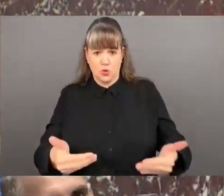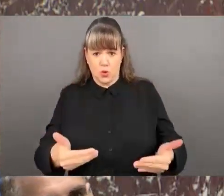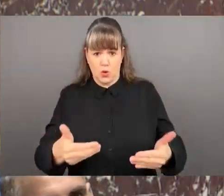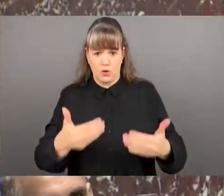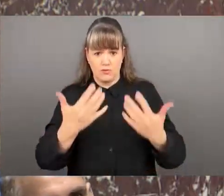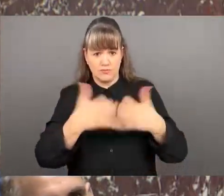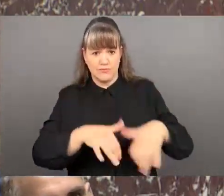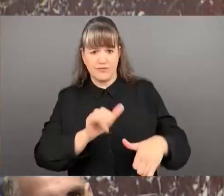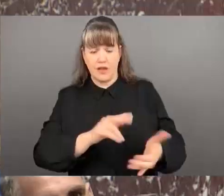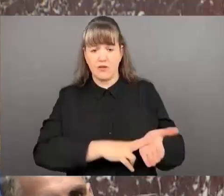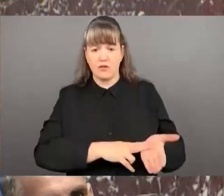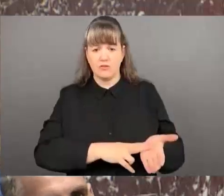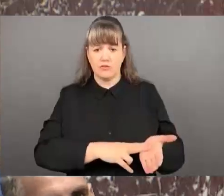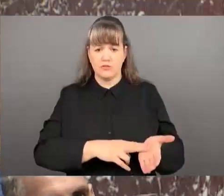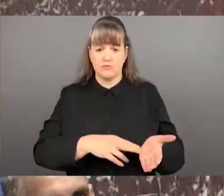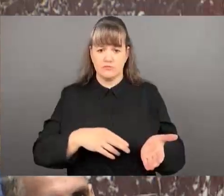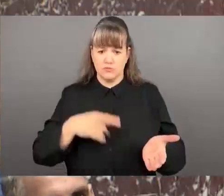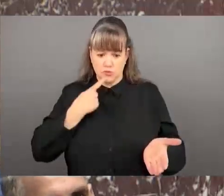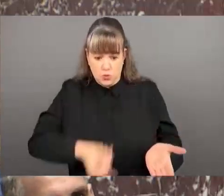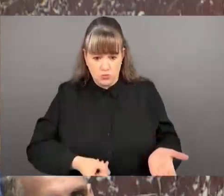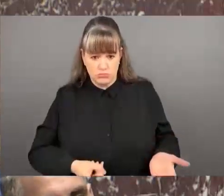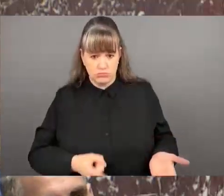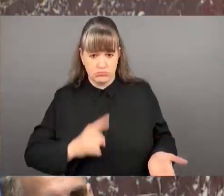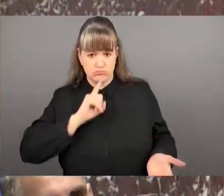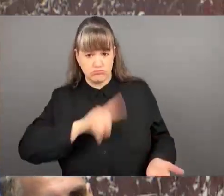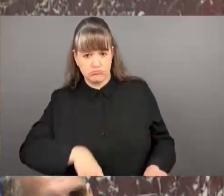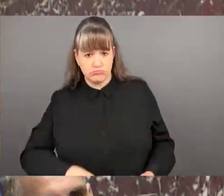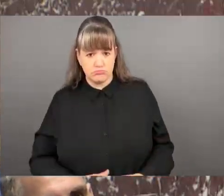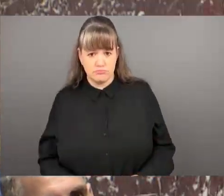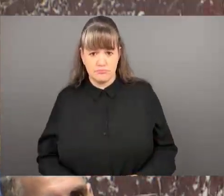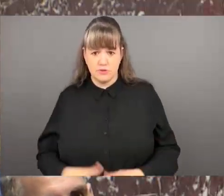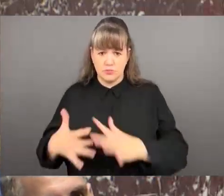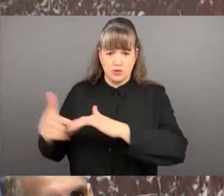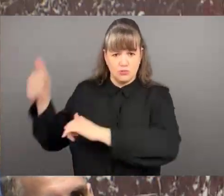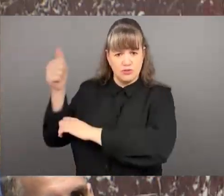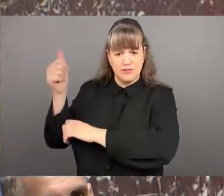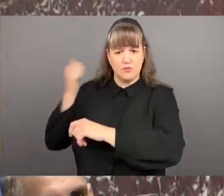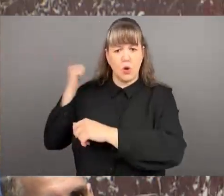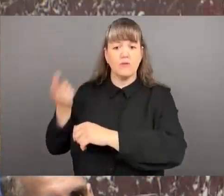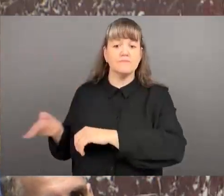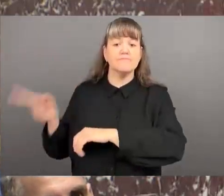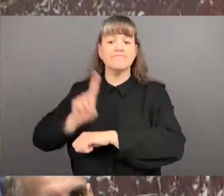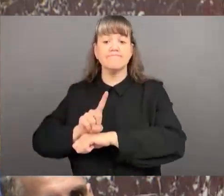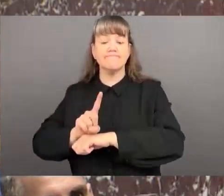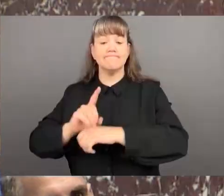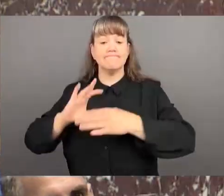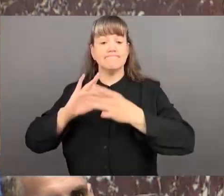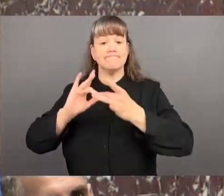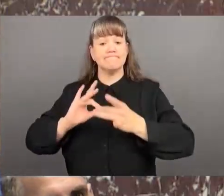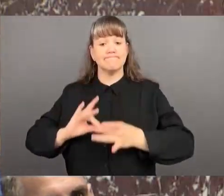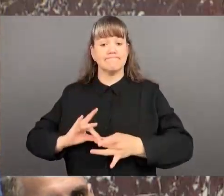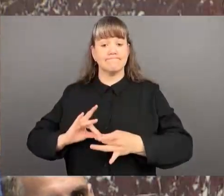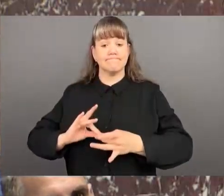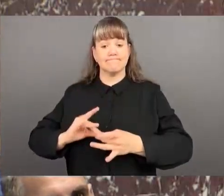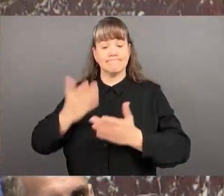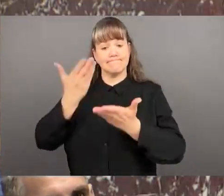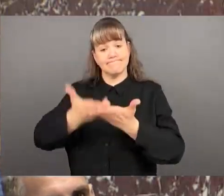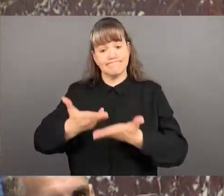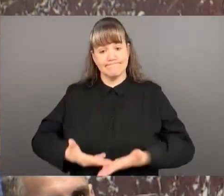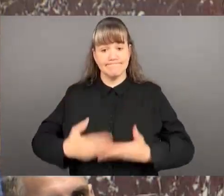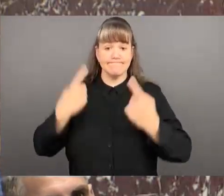Then the fact is, the Premier can't even stand up and defend a failed contract that has cost this